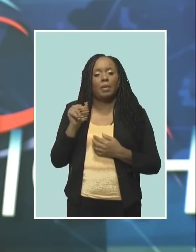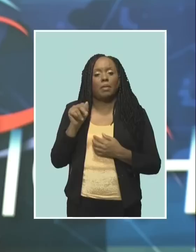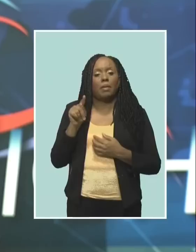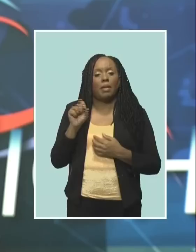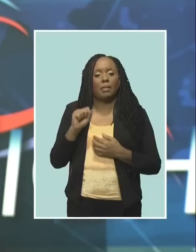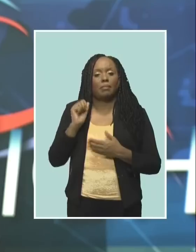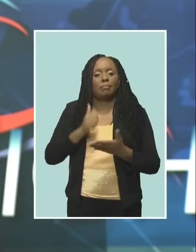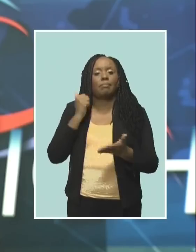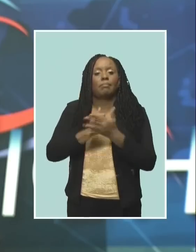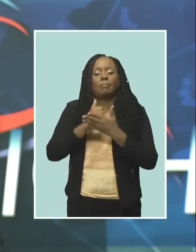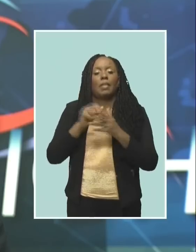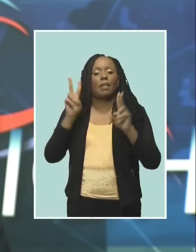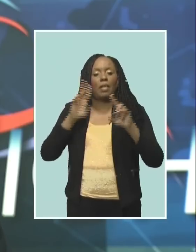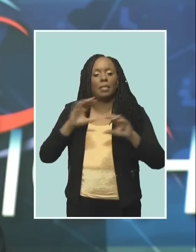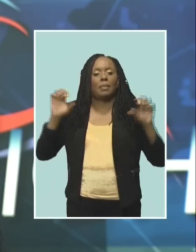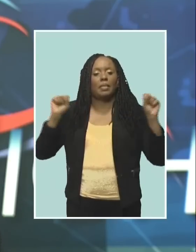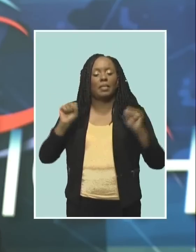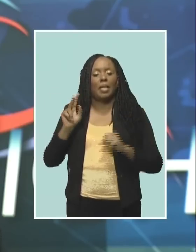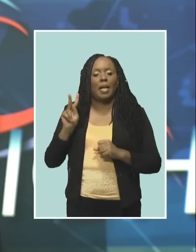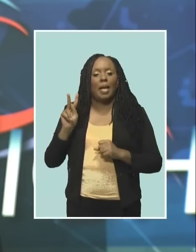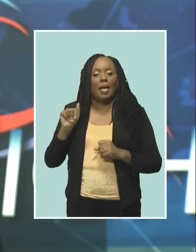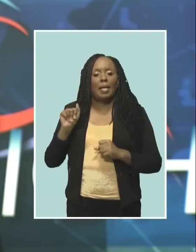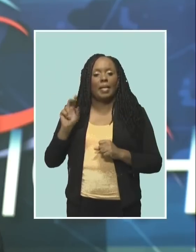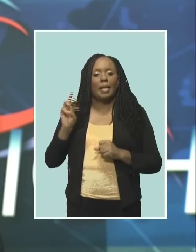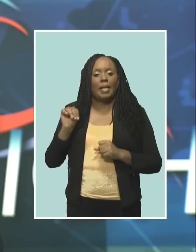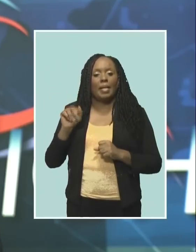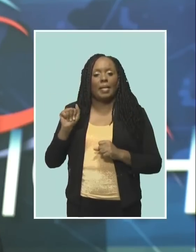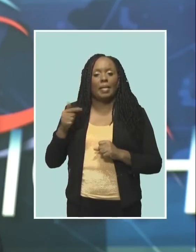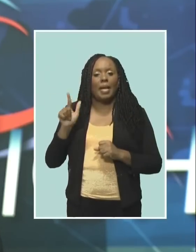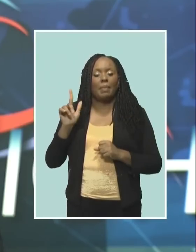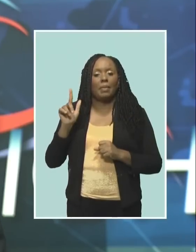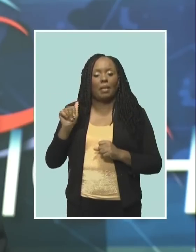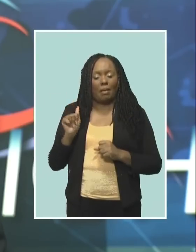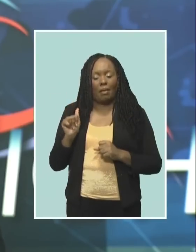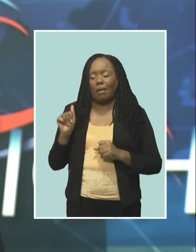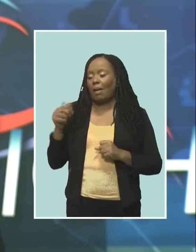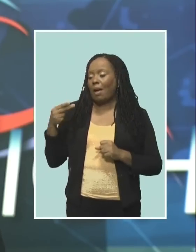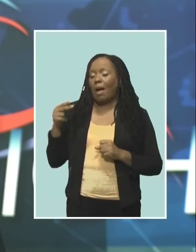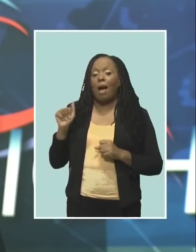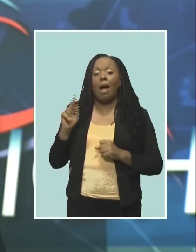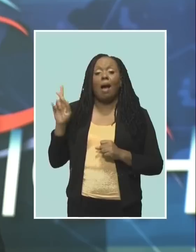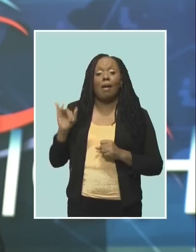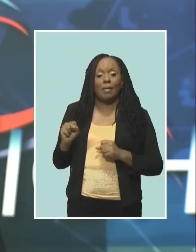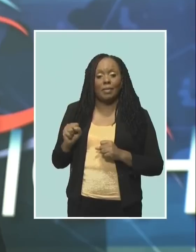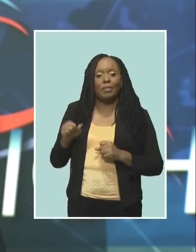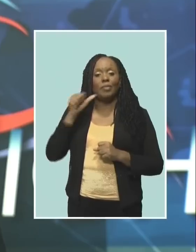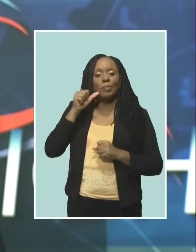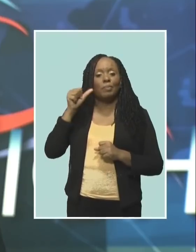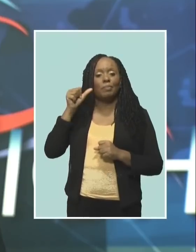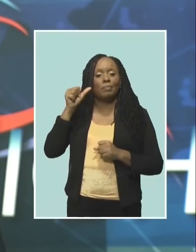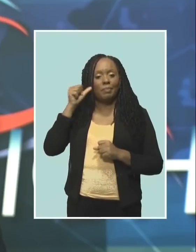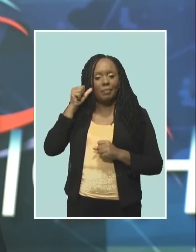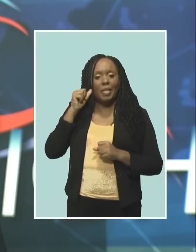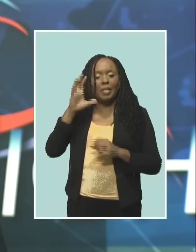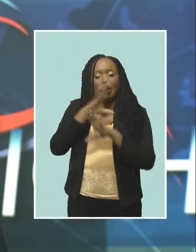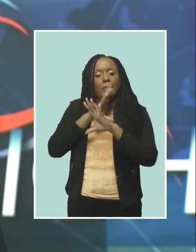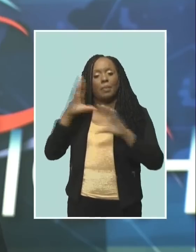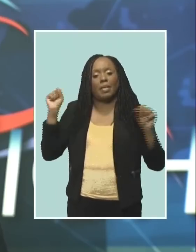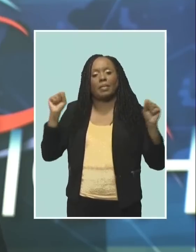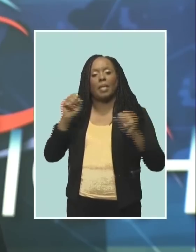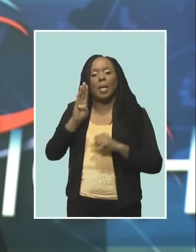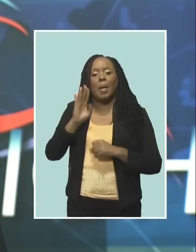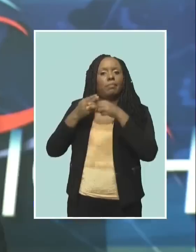Joe Biden gave her his blessing. This follows the president's announcement yesterday that he was no longer seeking